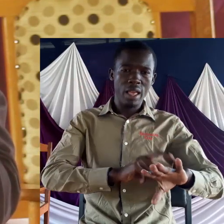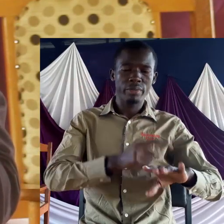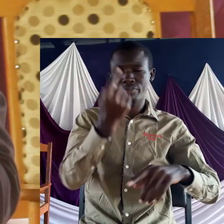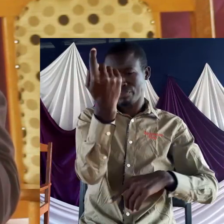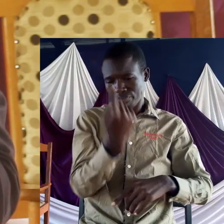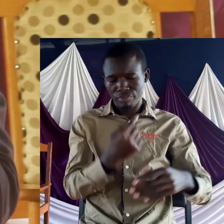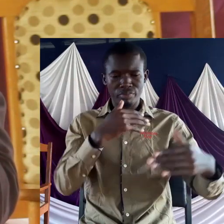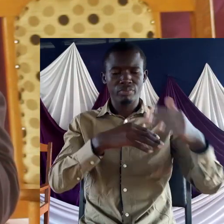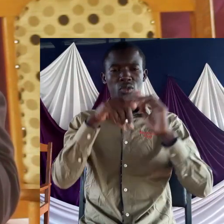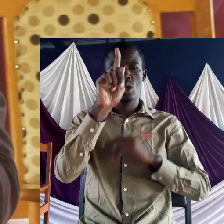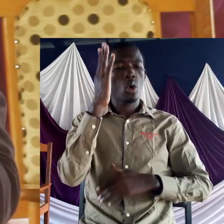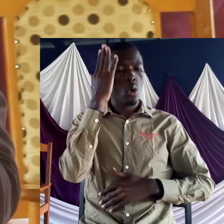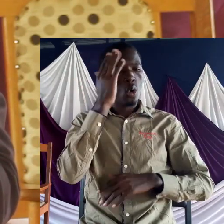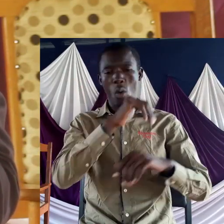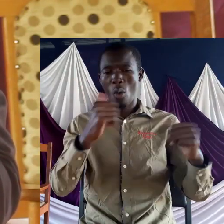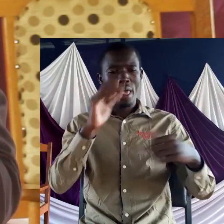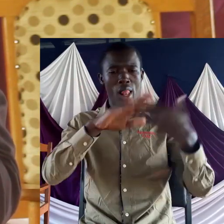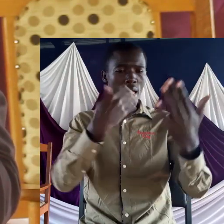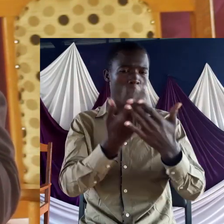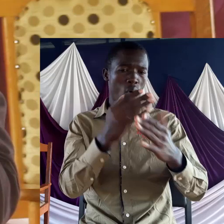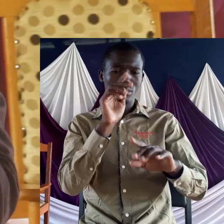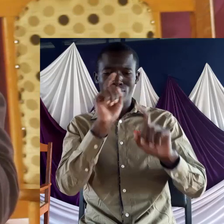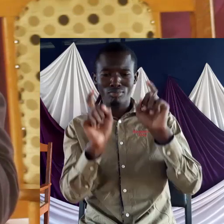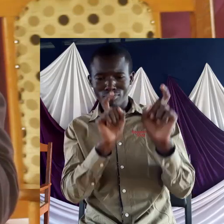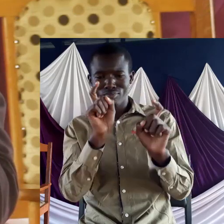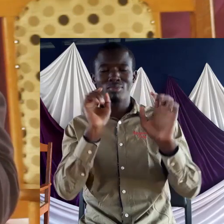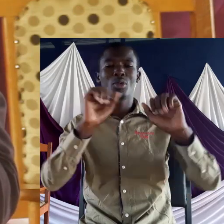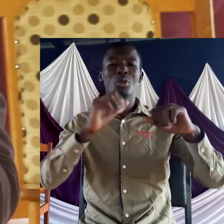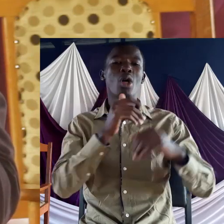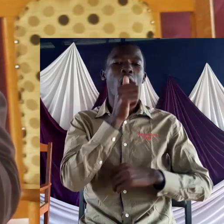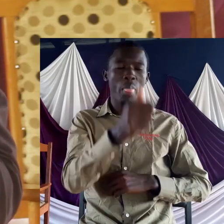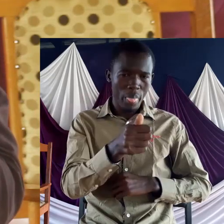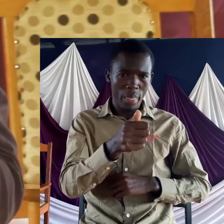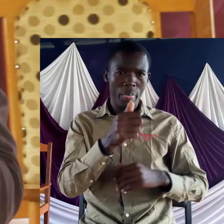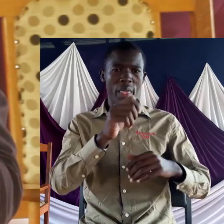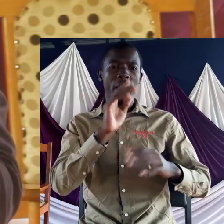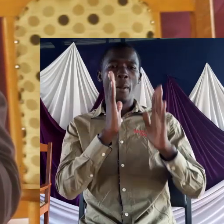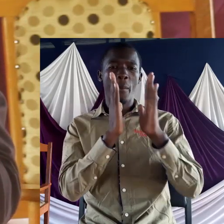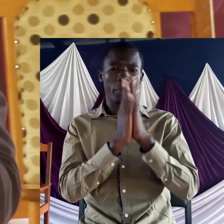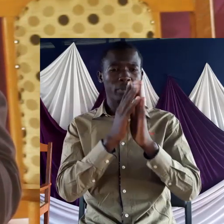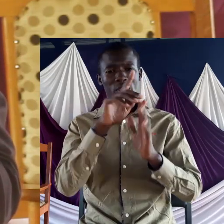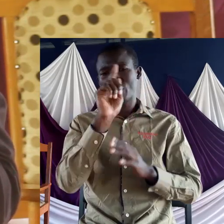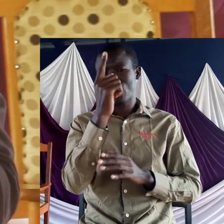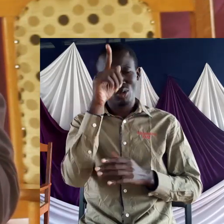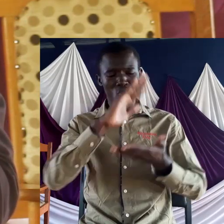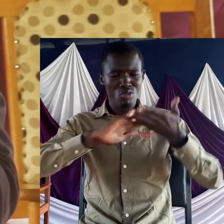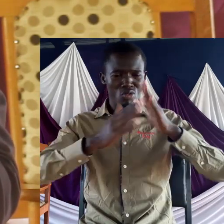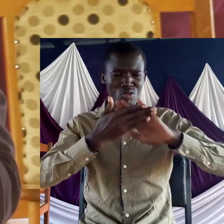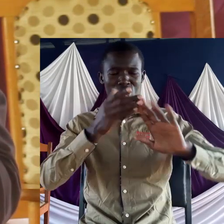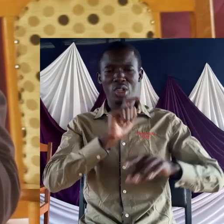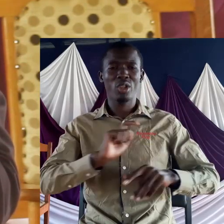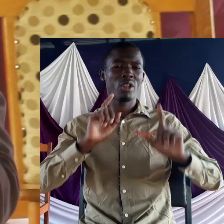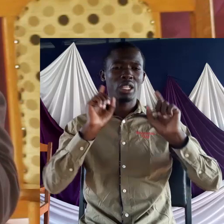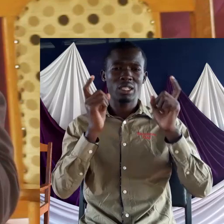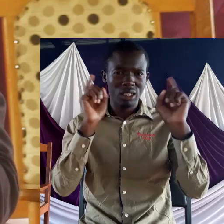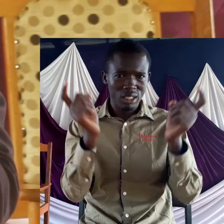that all our needs will be answered. We pray first that you may forgive us of our sins and our trespasses,